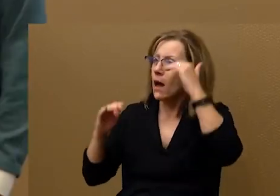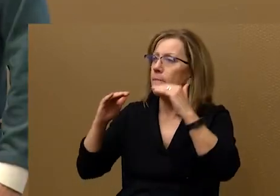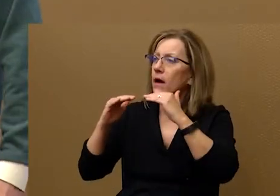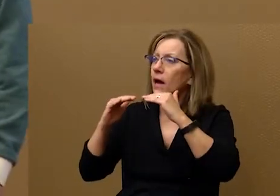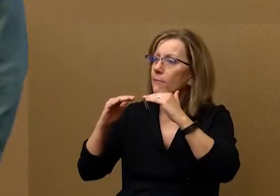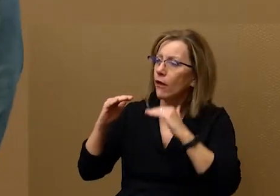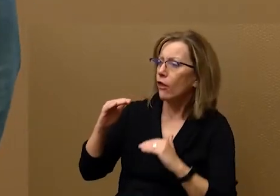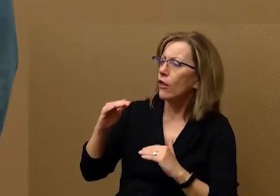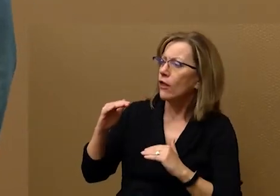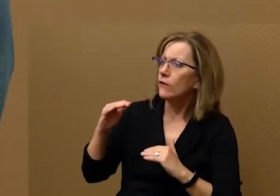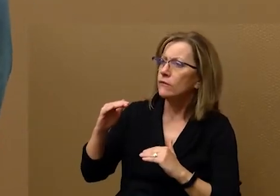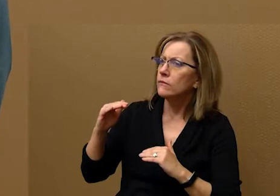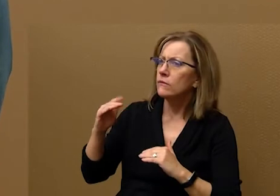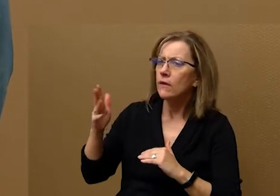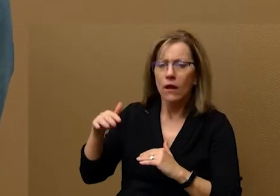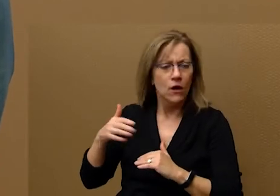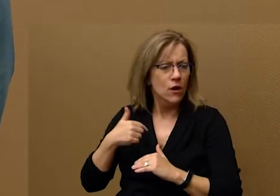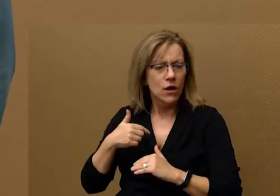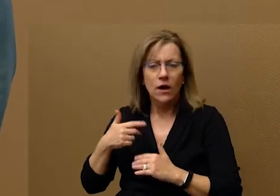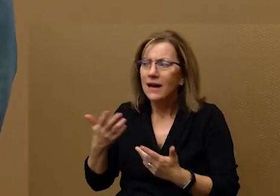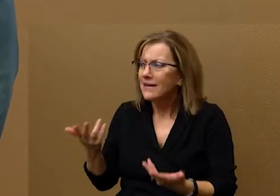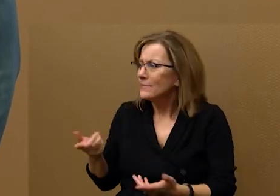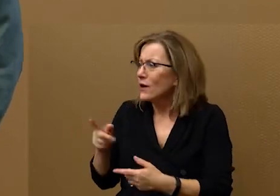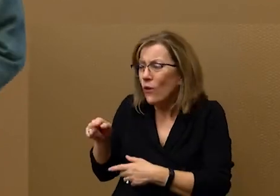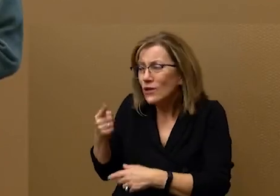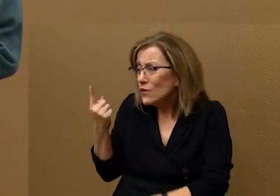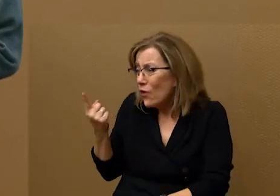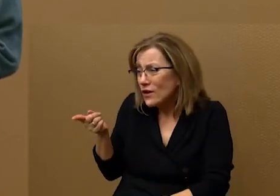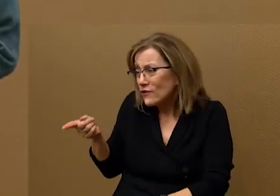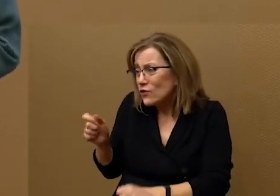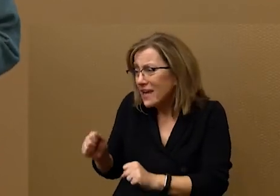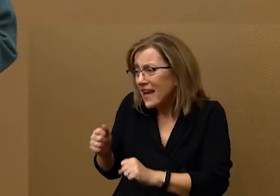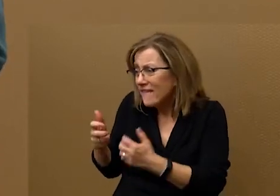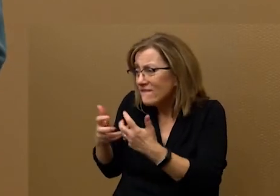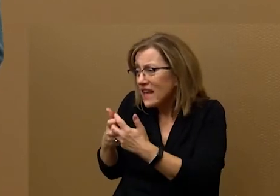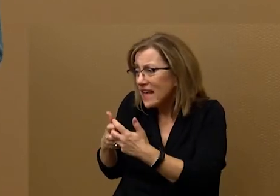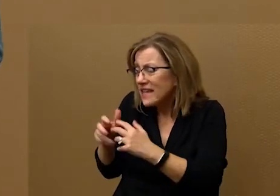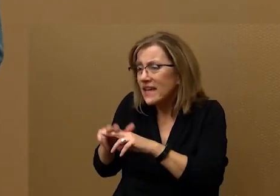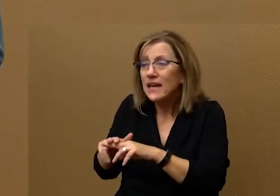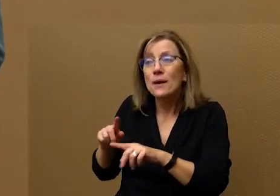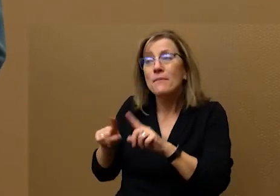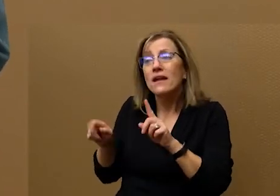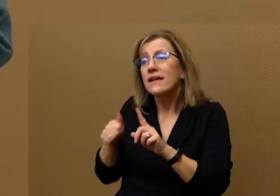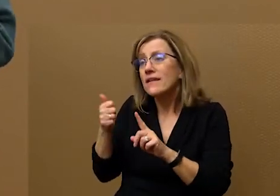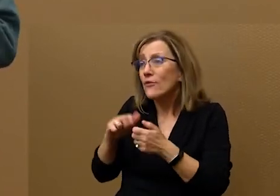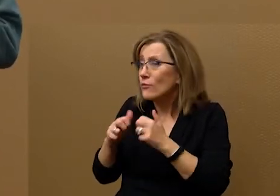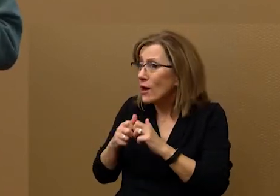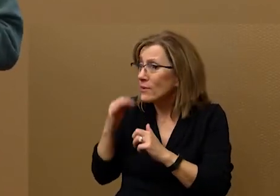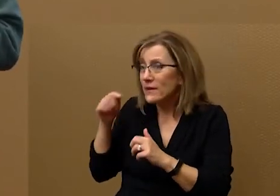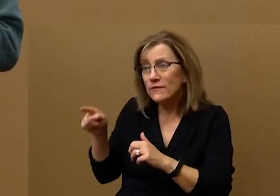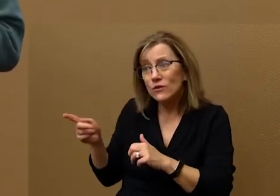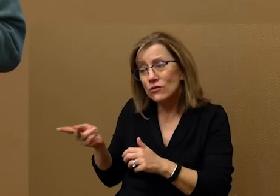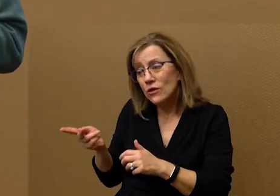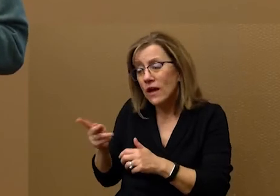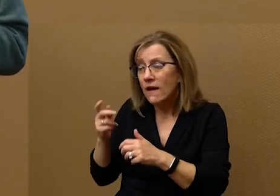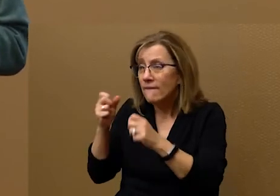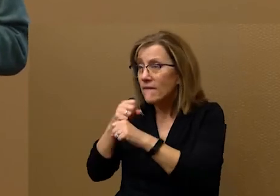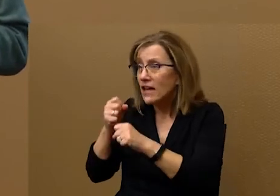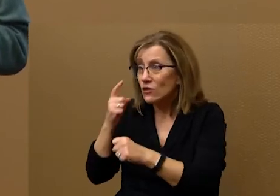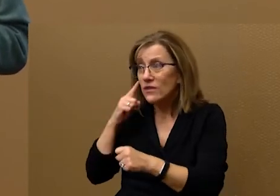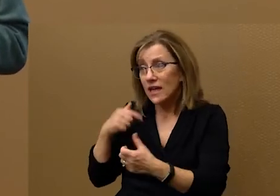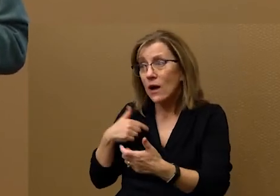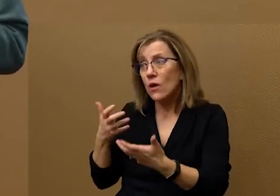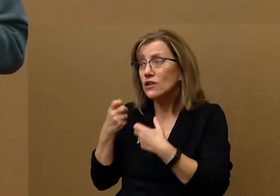problem. Only one of you can fit. Another problem is if you fight, do you think I want to drive you to the